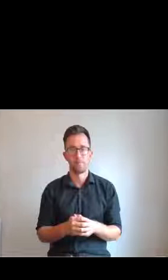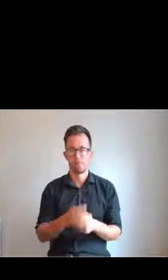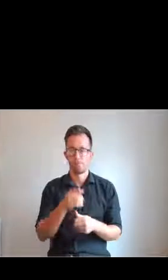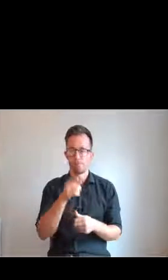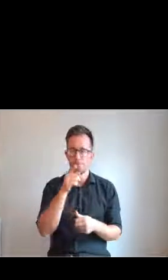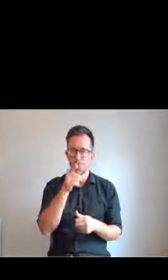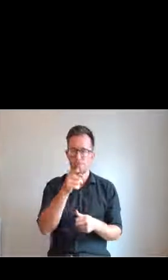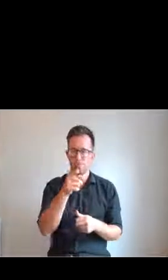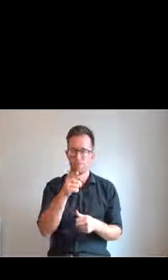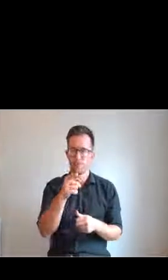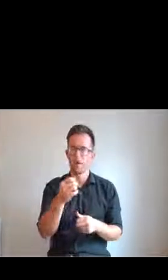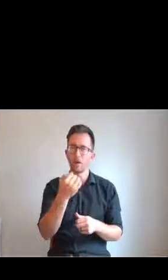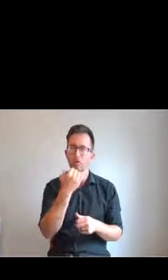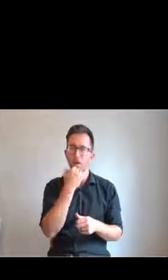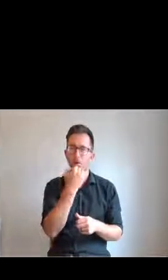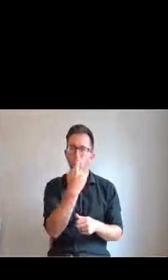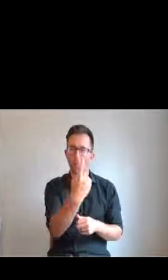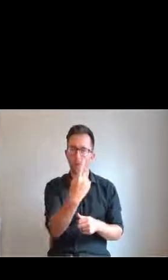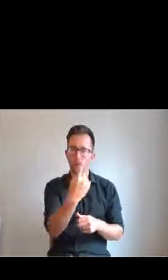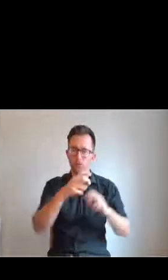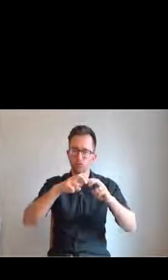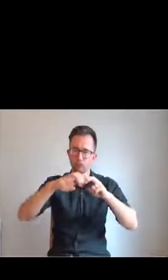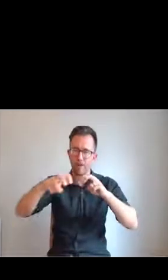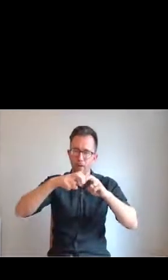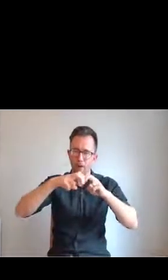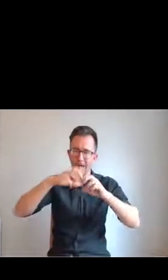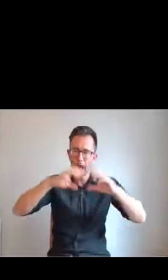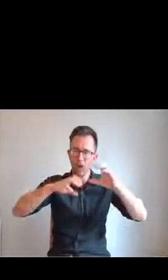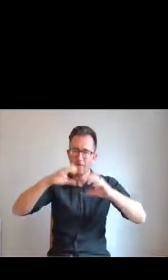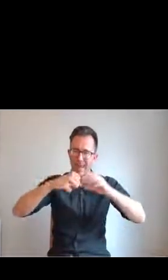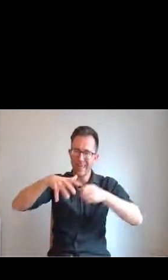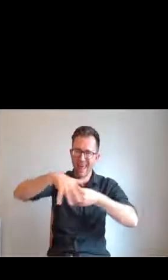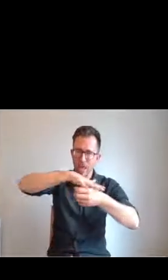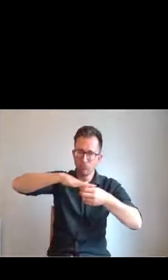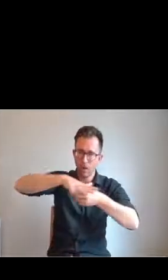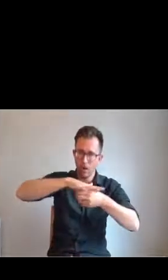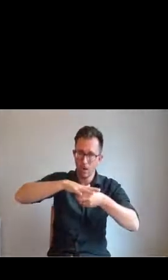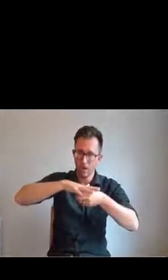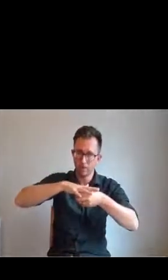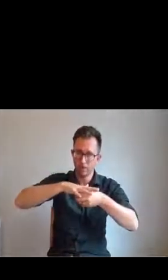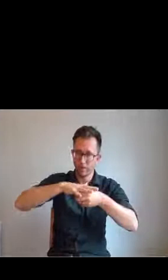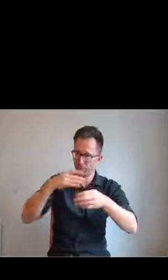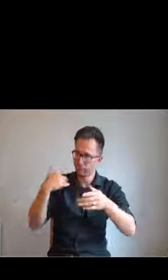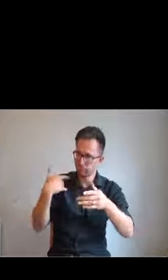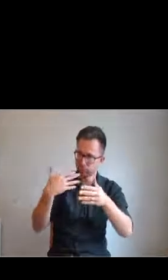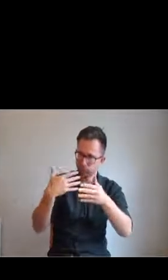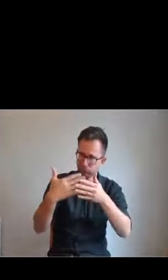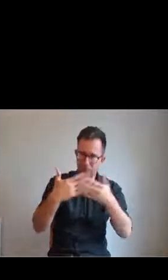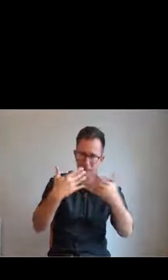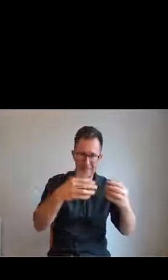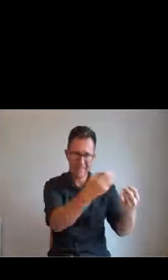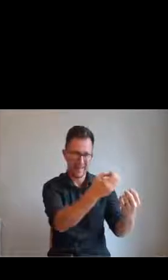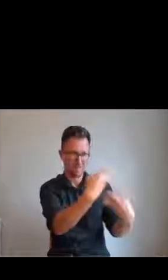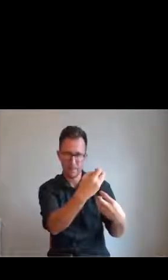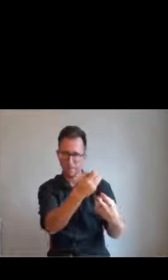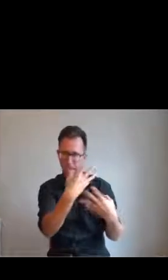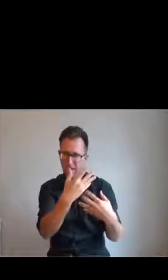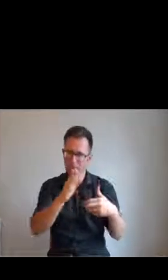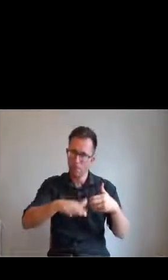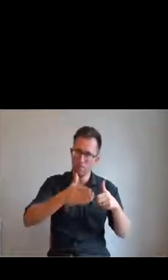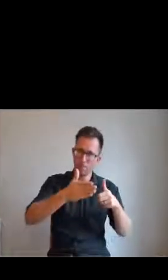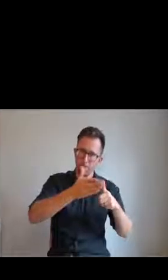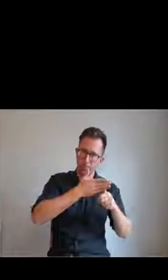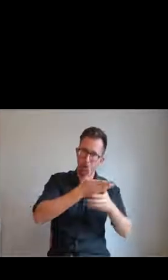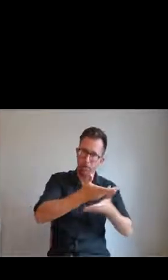Firstly, with regards to the traveller's site in this area, following further design work and feedback from our supplementary consultation, we're